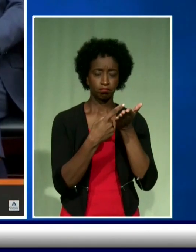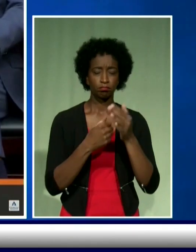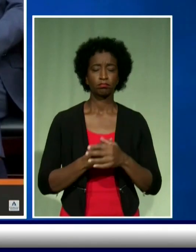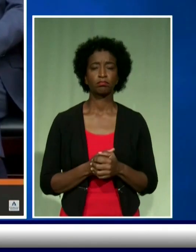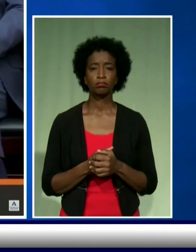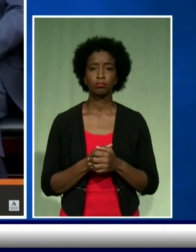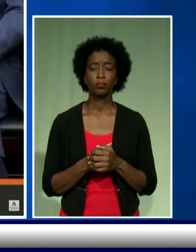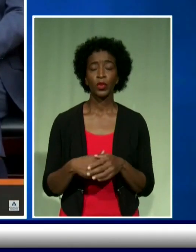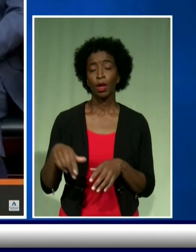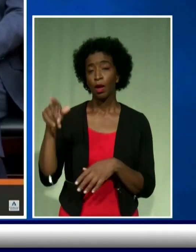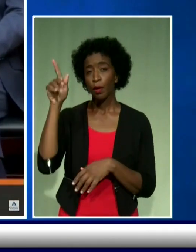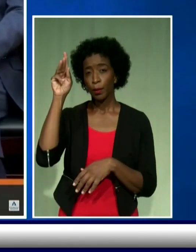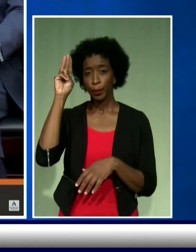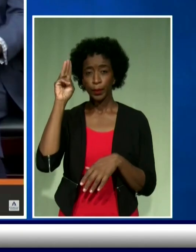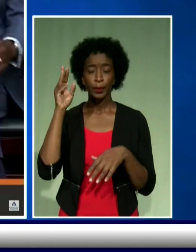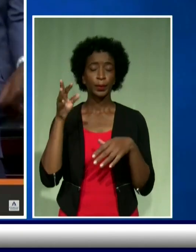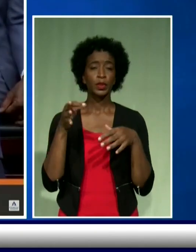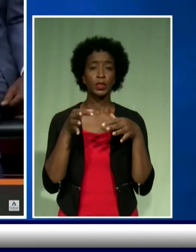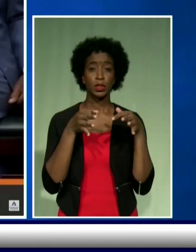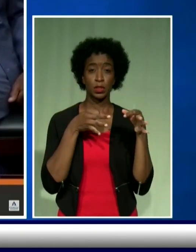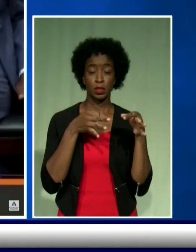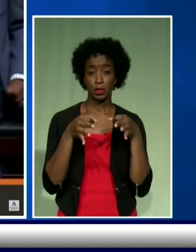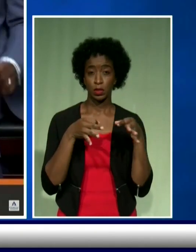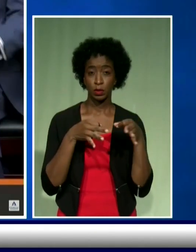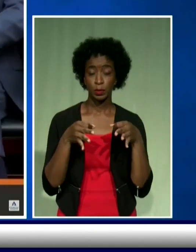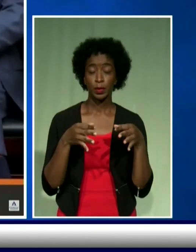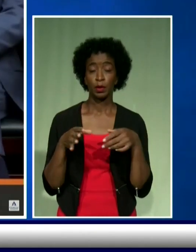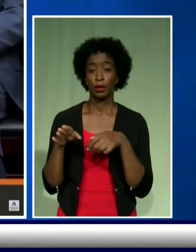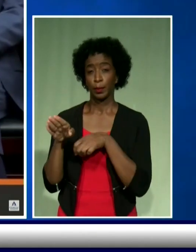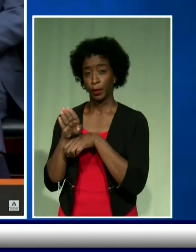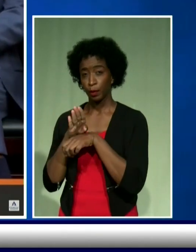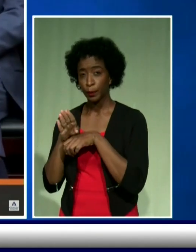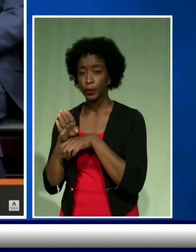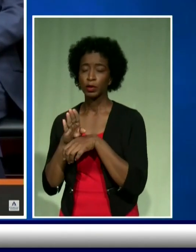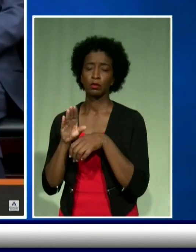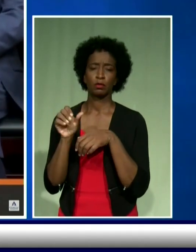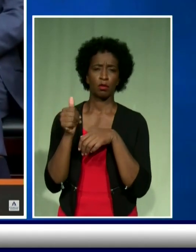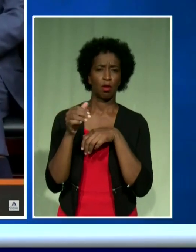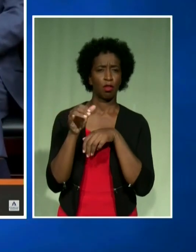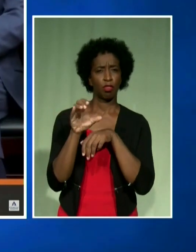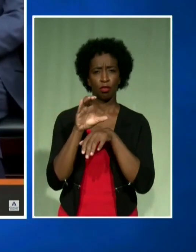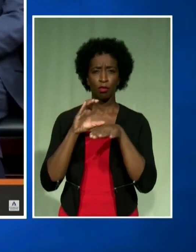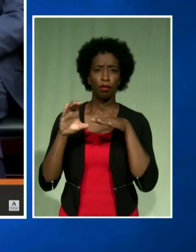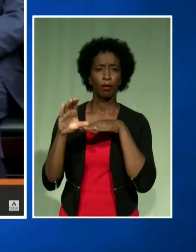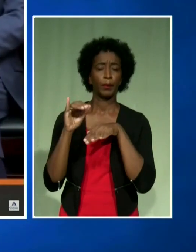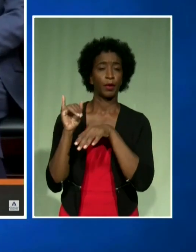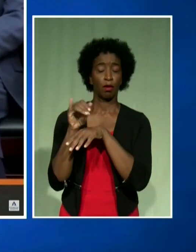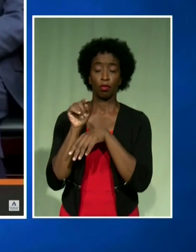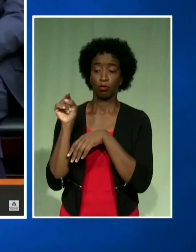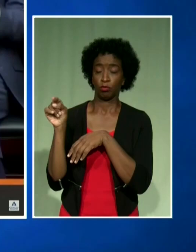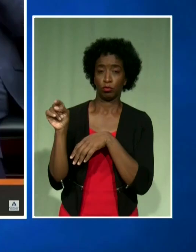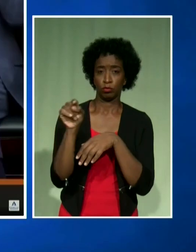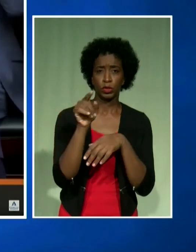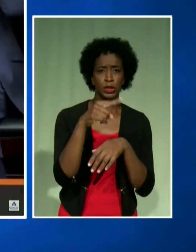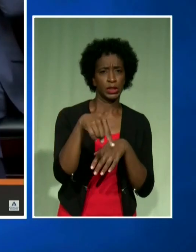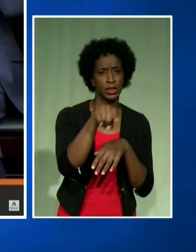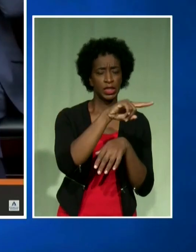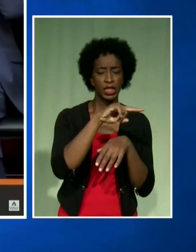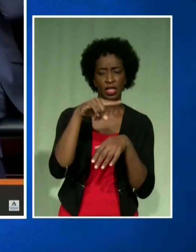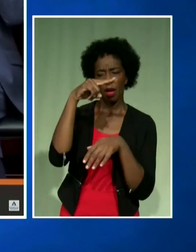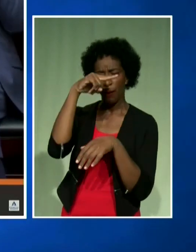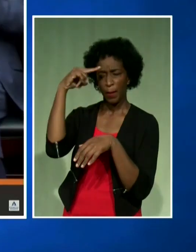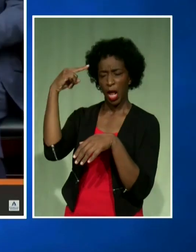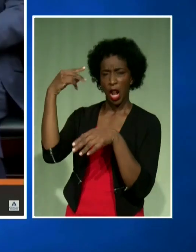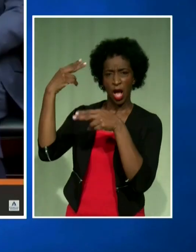Mia Motley said the punishment being meted out to Barbados and the region is unfair and misplaced. She was referring to Caribbean